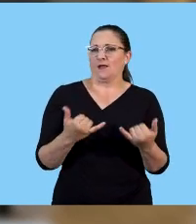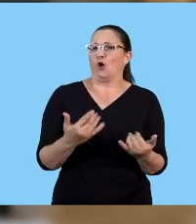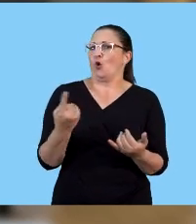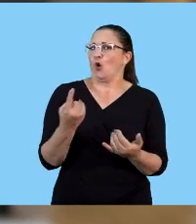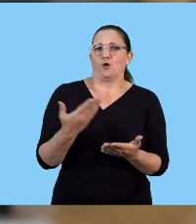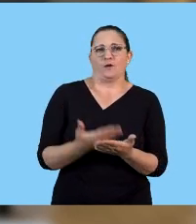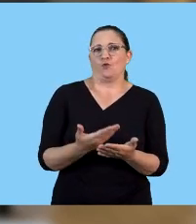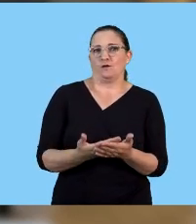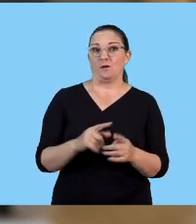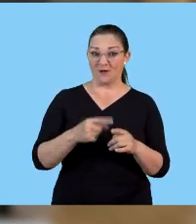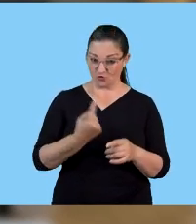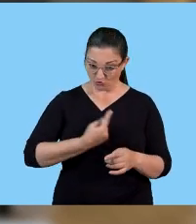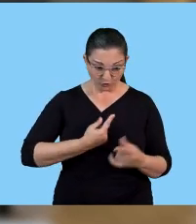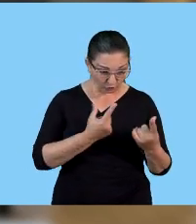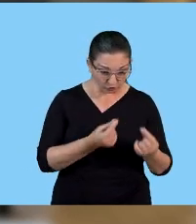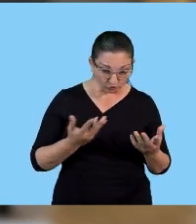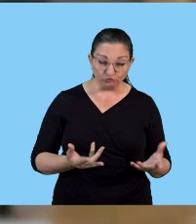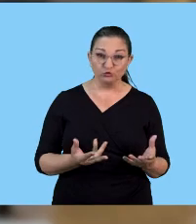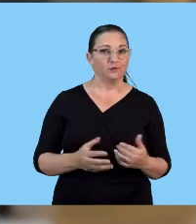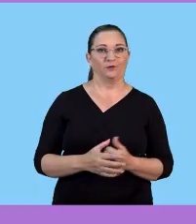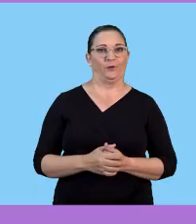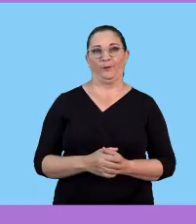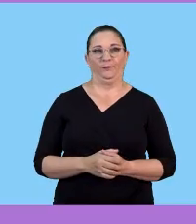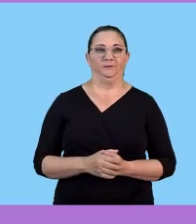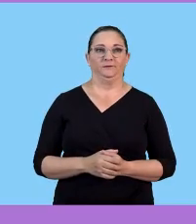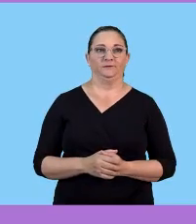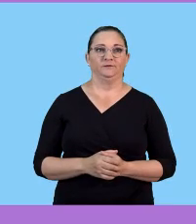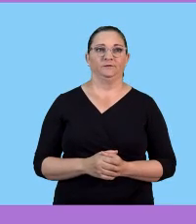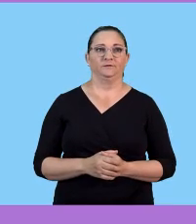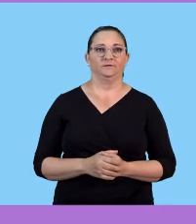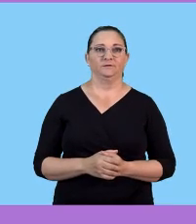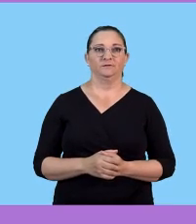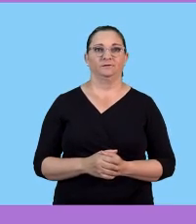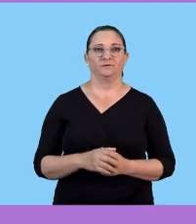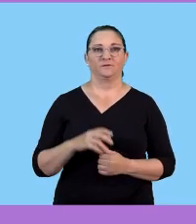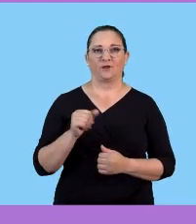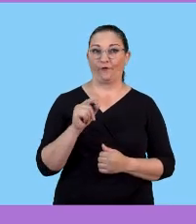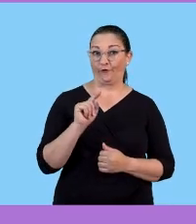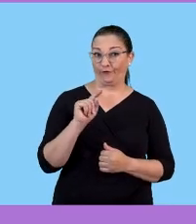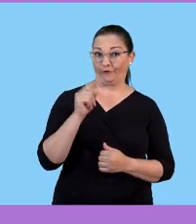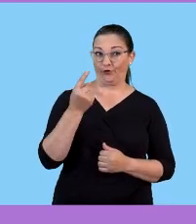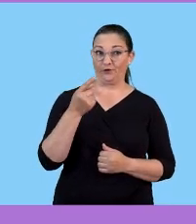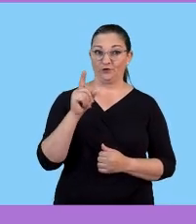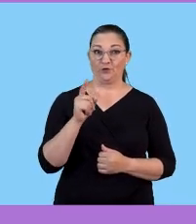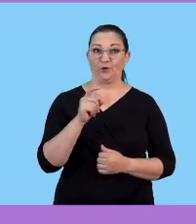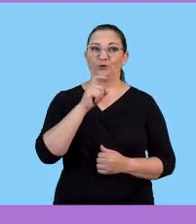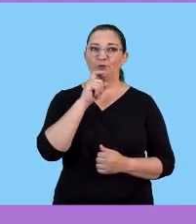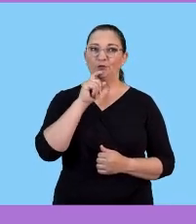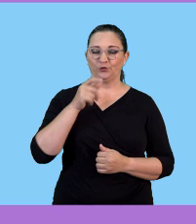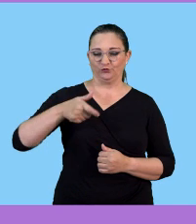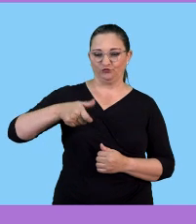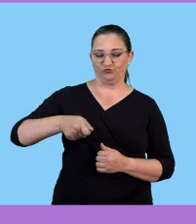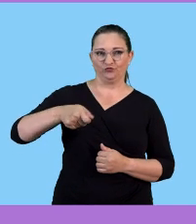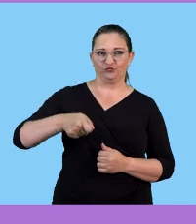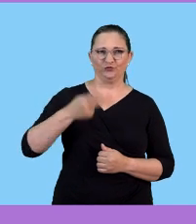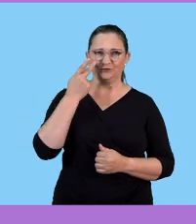practical purposes, but we cannot actually do this ourselves. So what is happening in step 1? I said we're using pliers, these